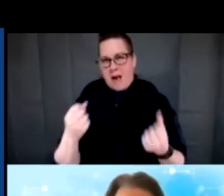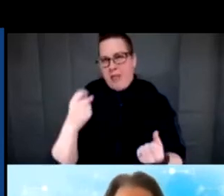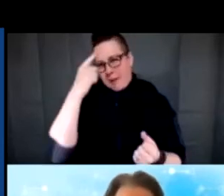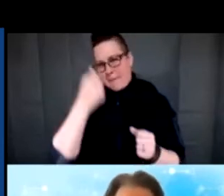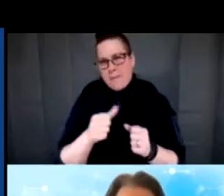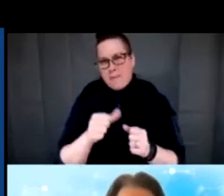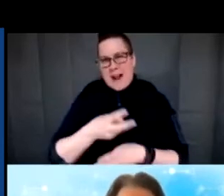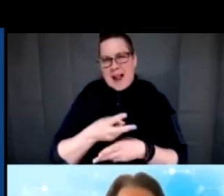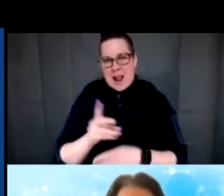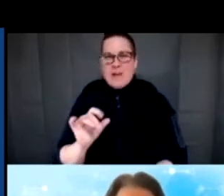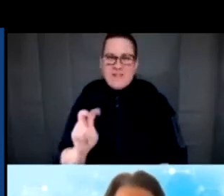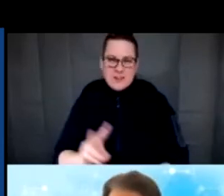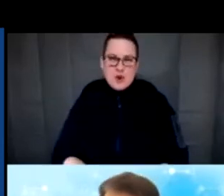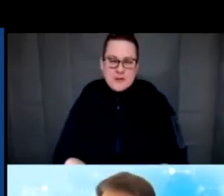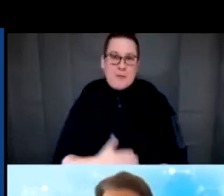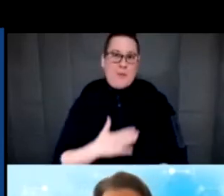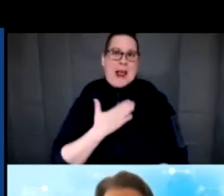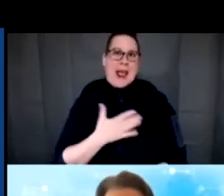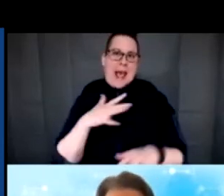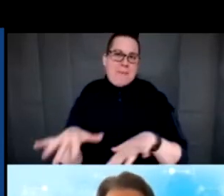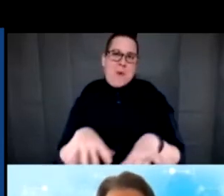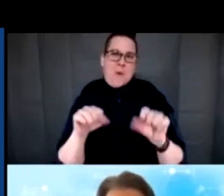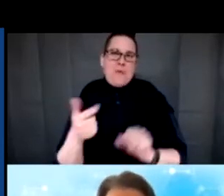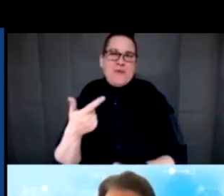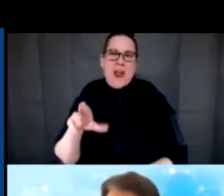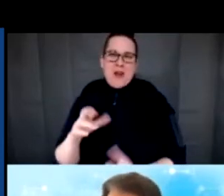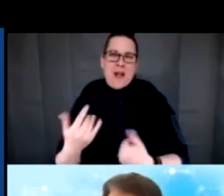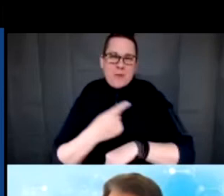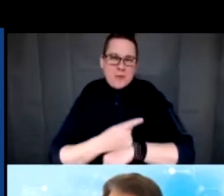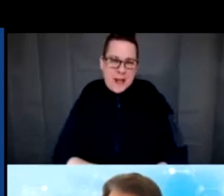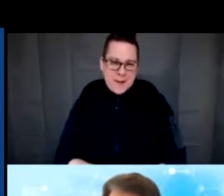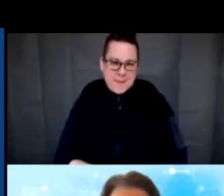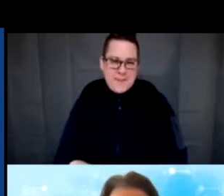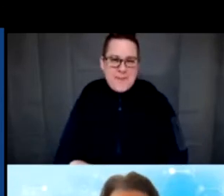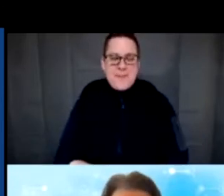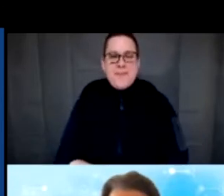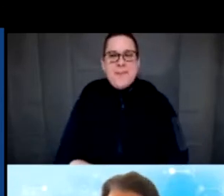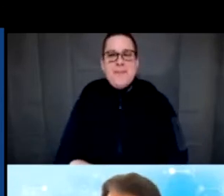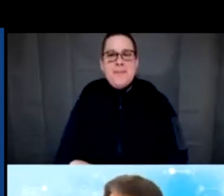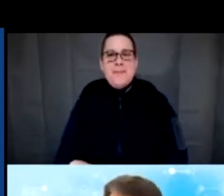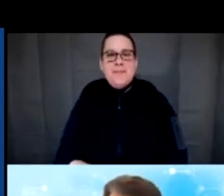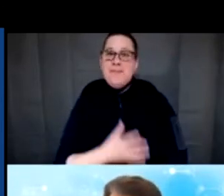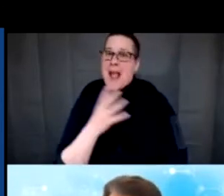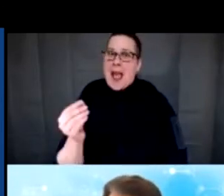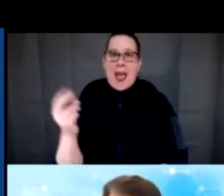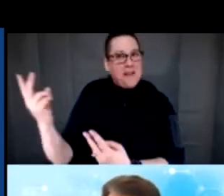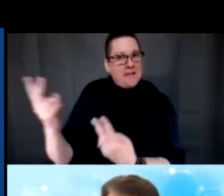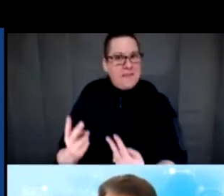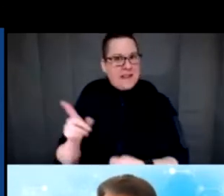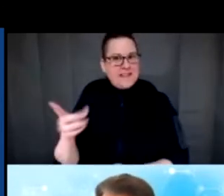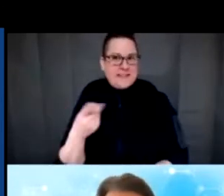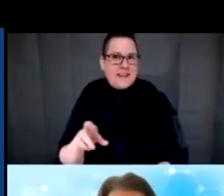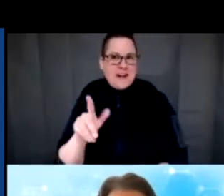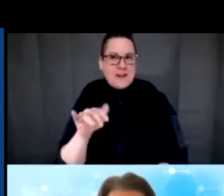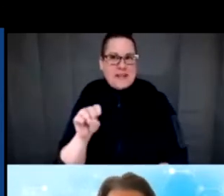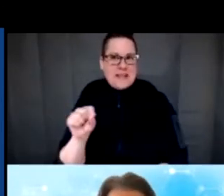really pleased to host this Grand Rounds today and the visit by Dr. Lisa Barry,